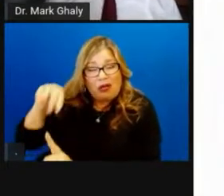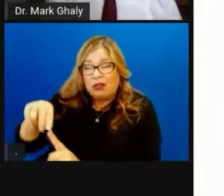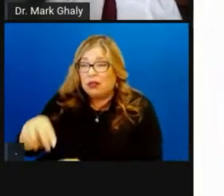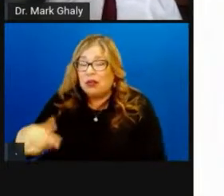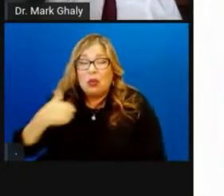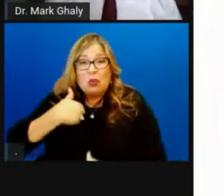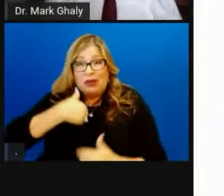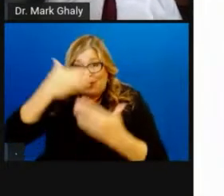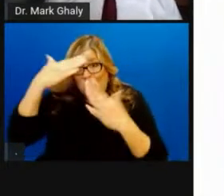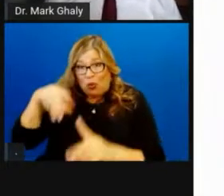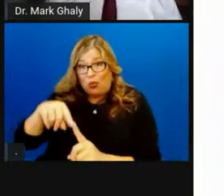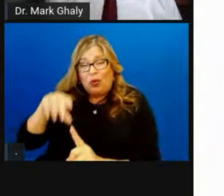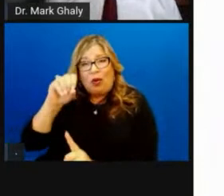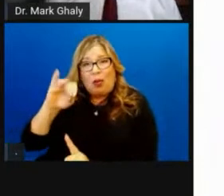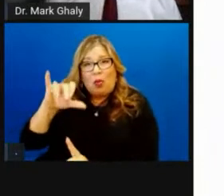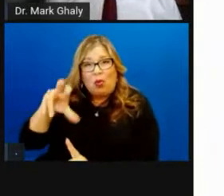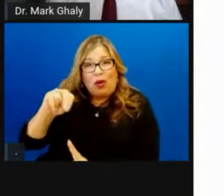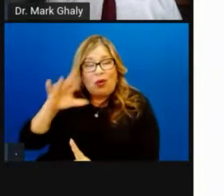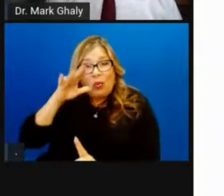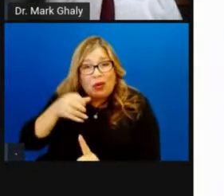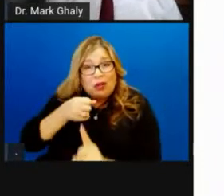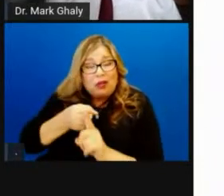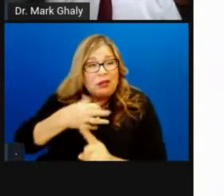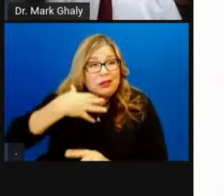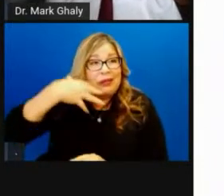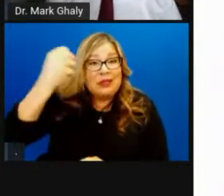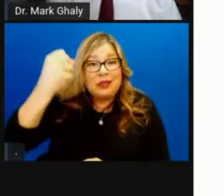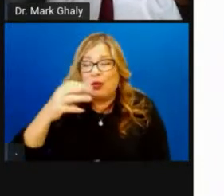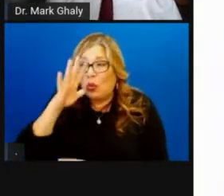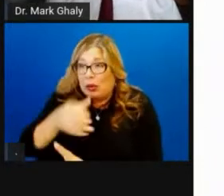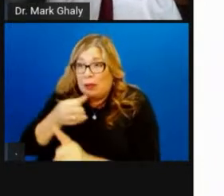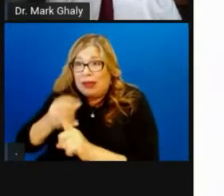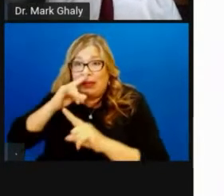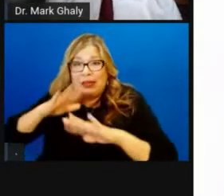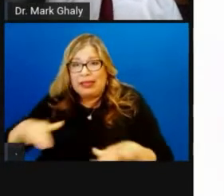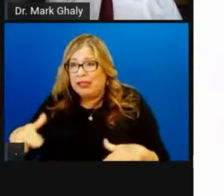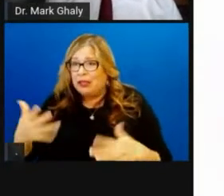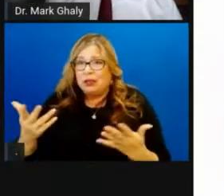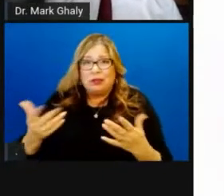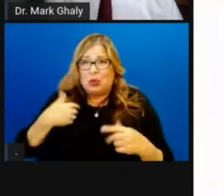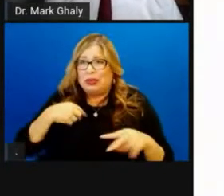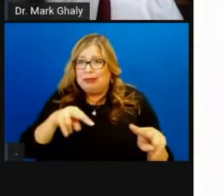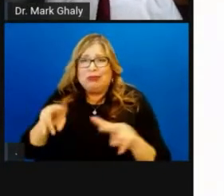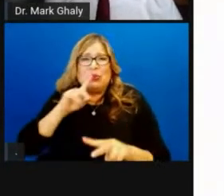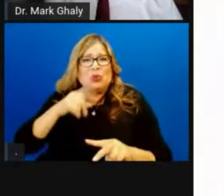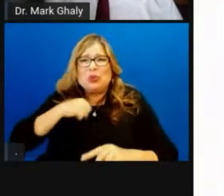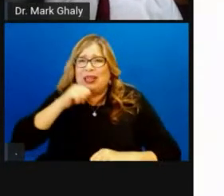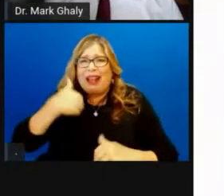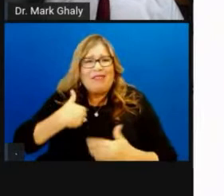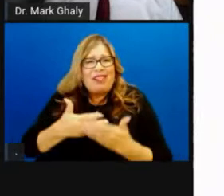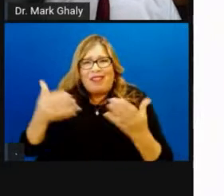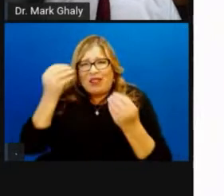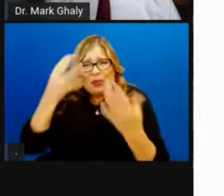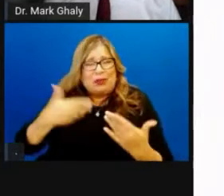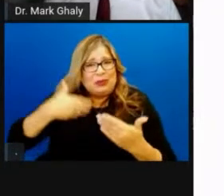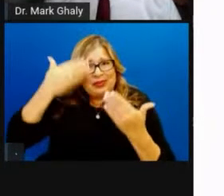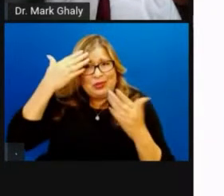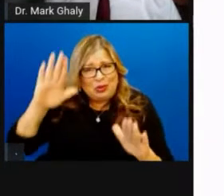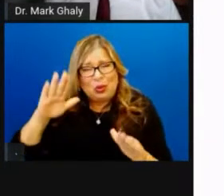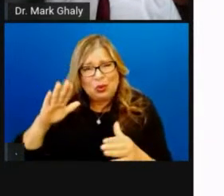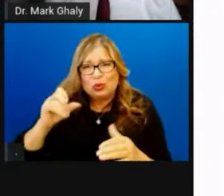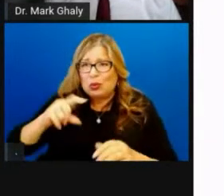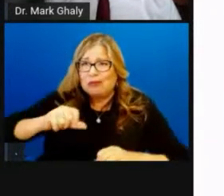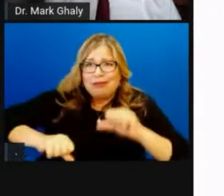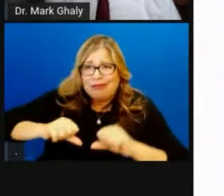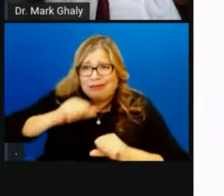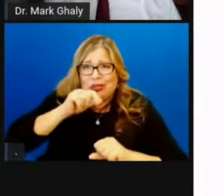more heavily impacted. The level of uncertainty across the globe was high. On January 5th, the day we decided